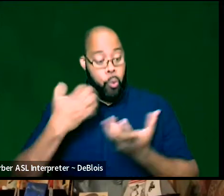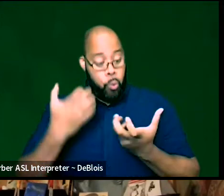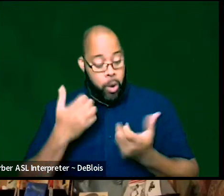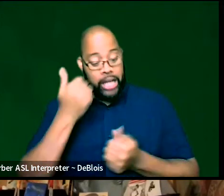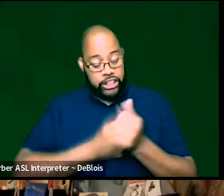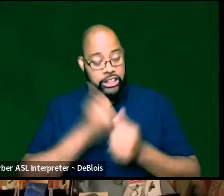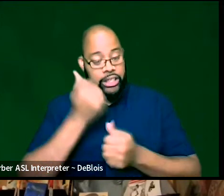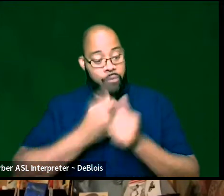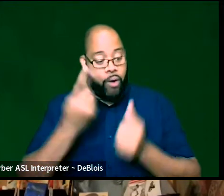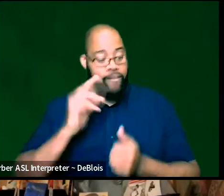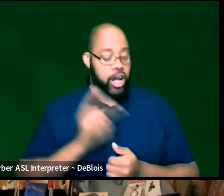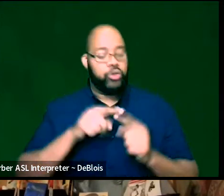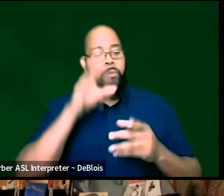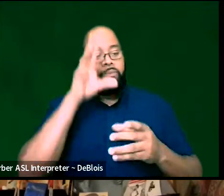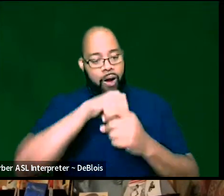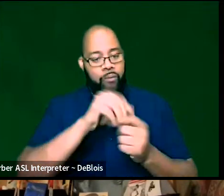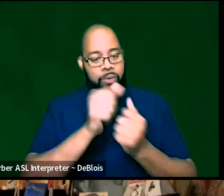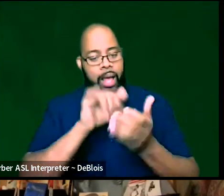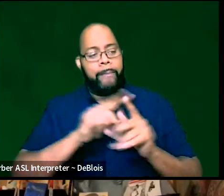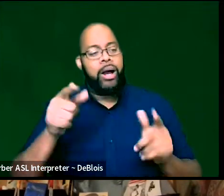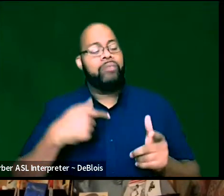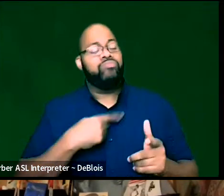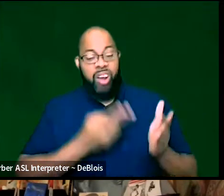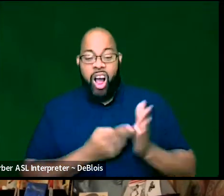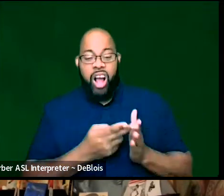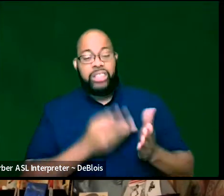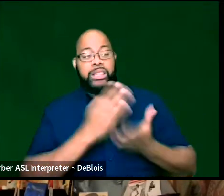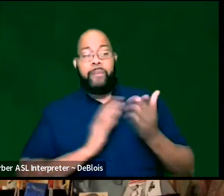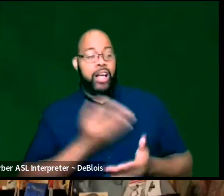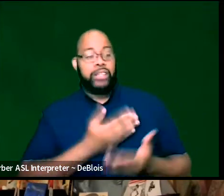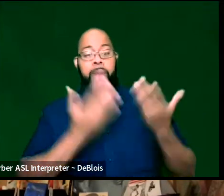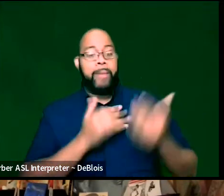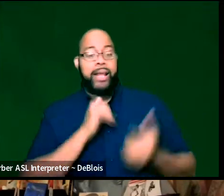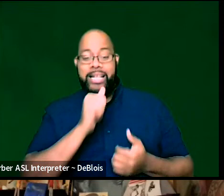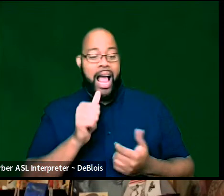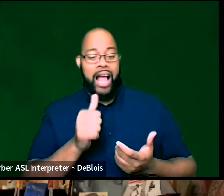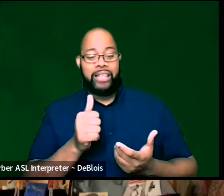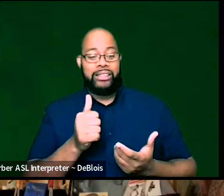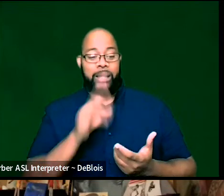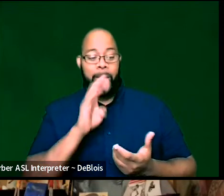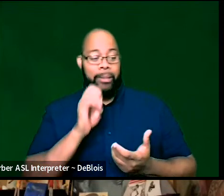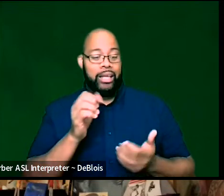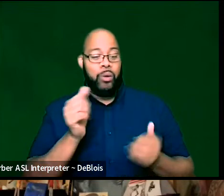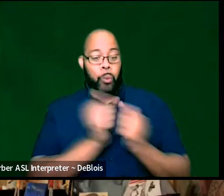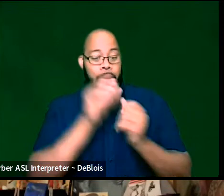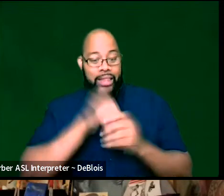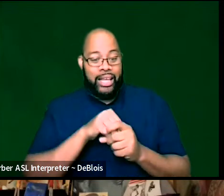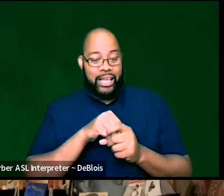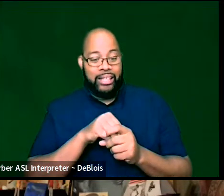each and every one of us to be a part of that, but let's just be honest, some of us may not necessarily be within,